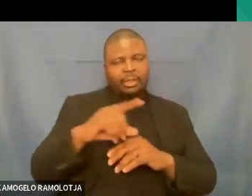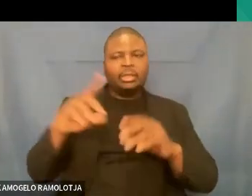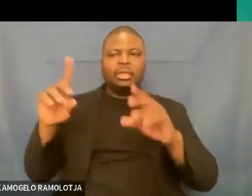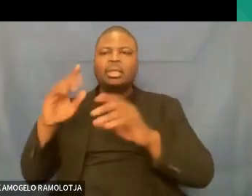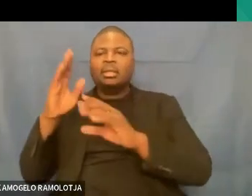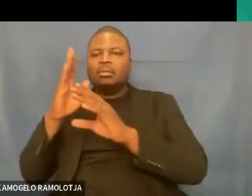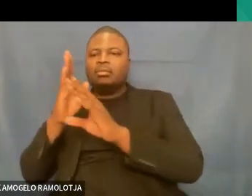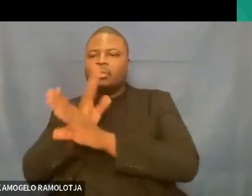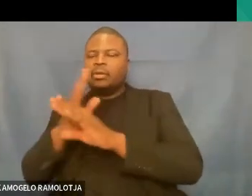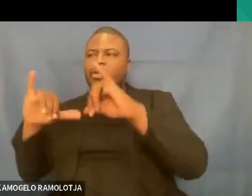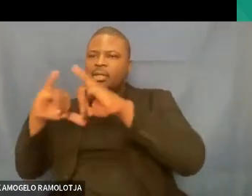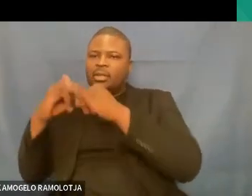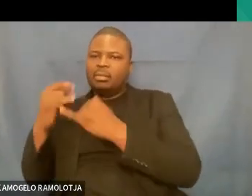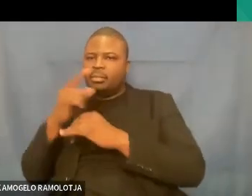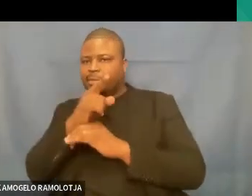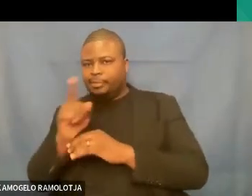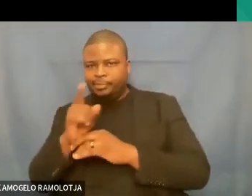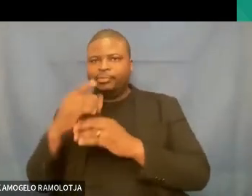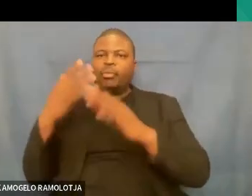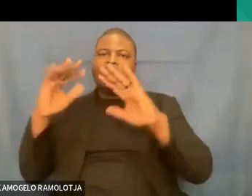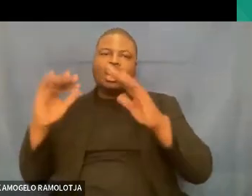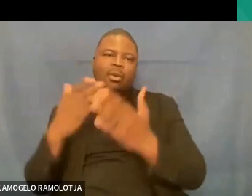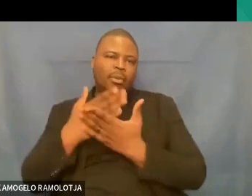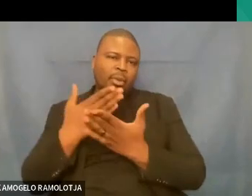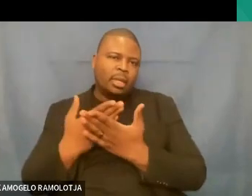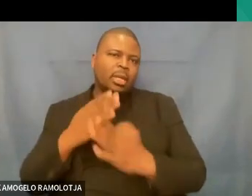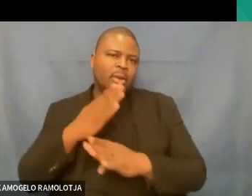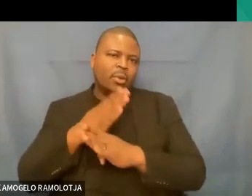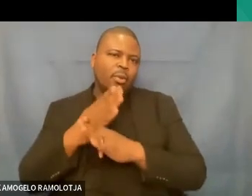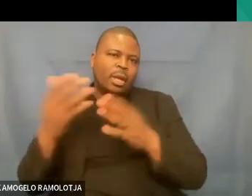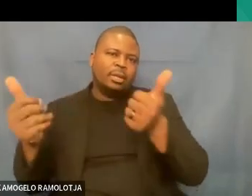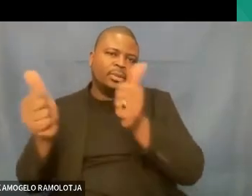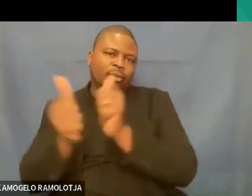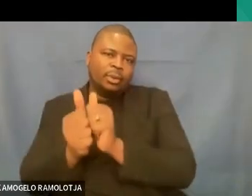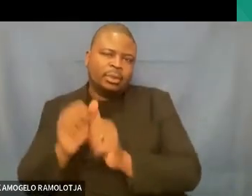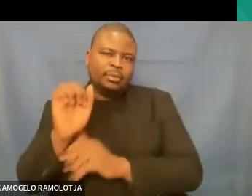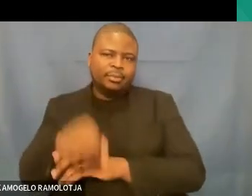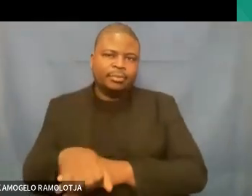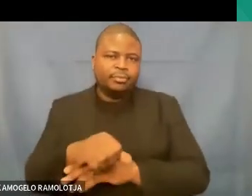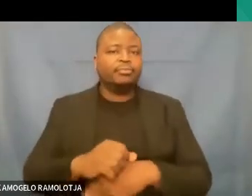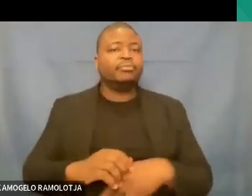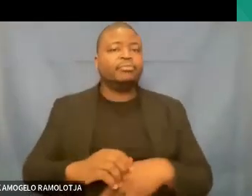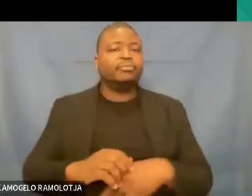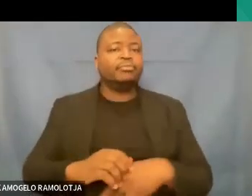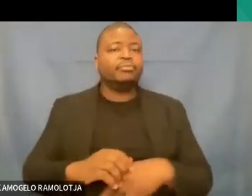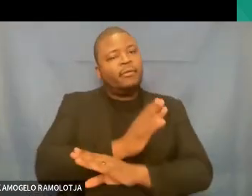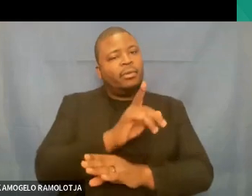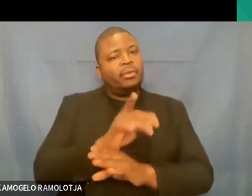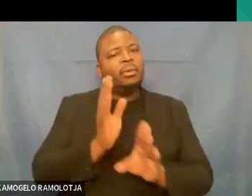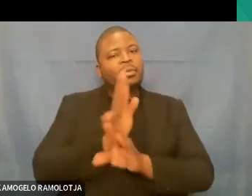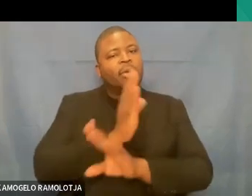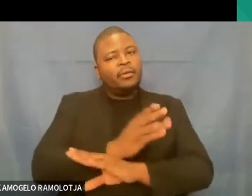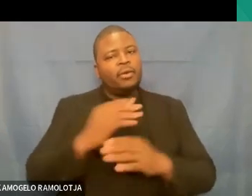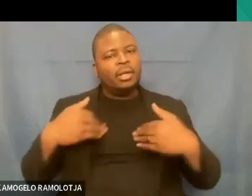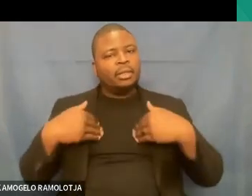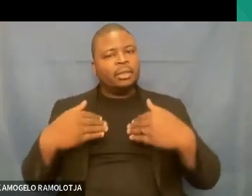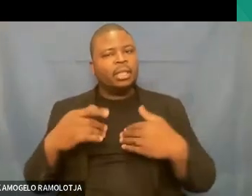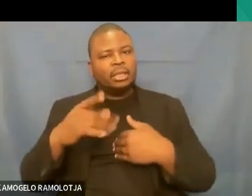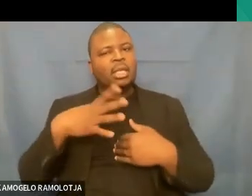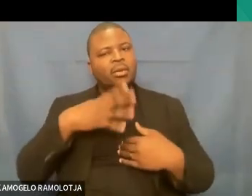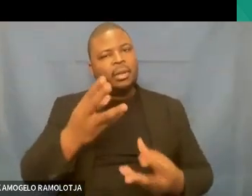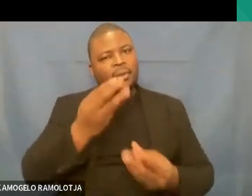as co-creators of solutions. Before I start, I just want to leave you with a thought